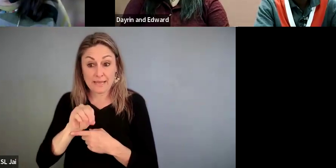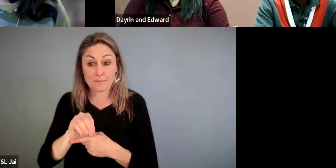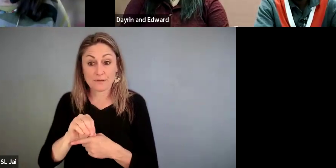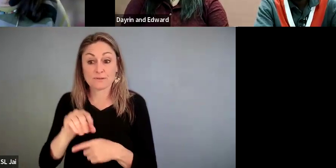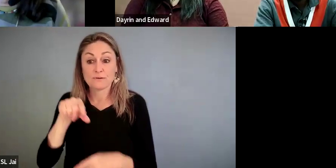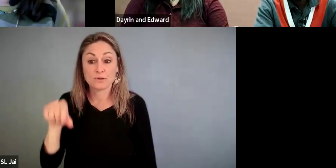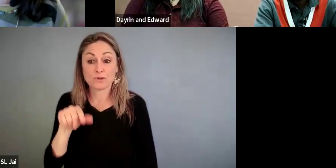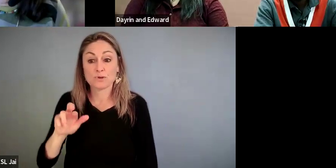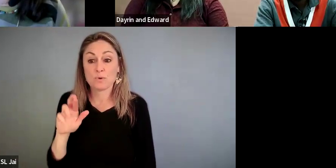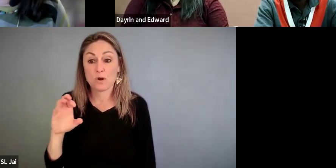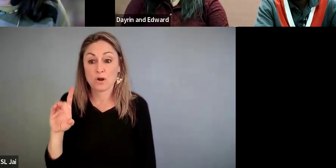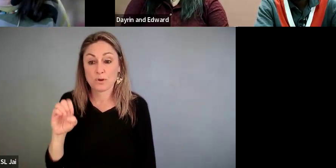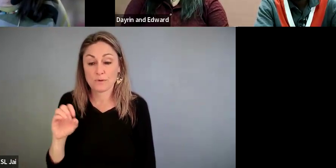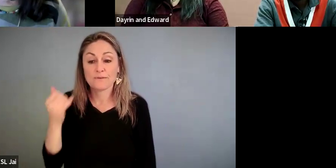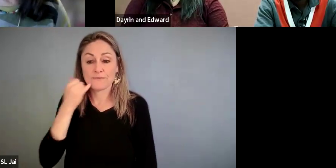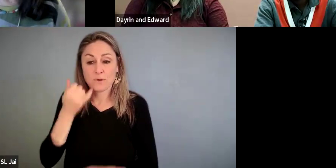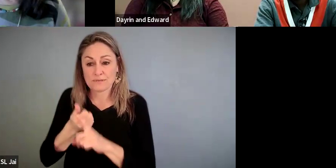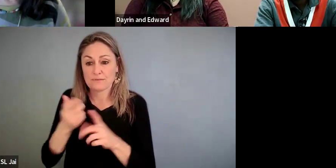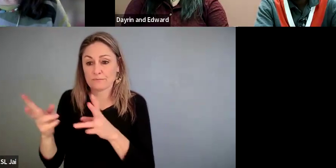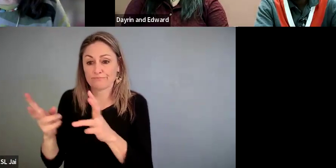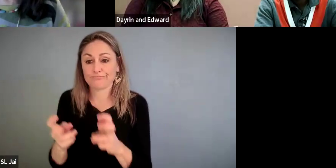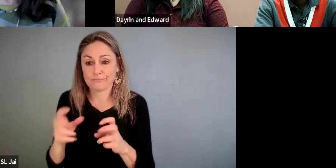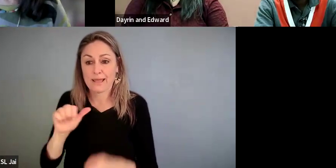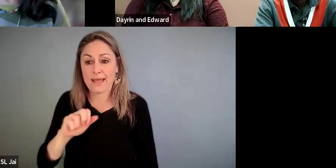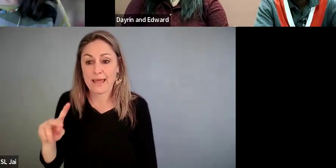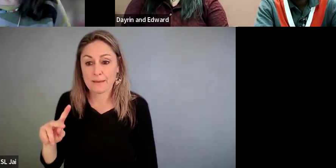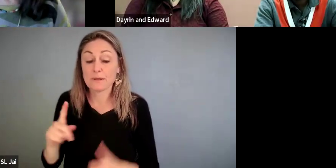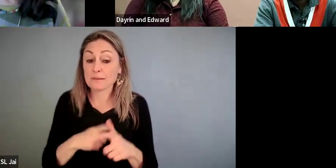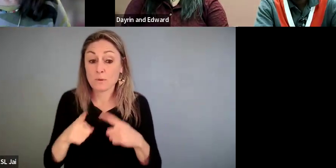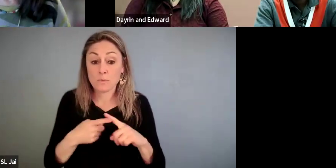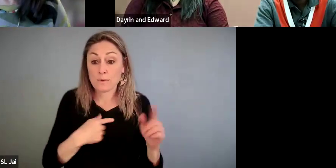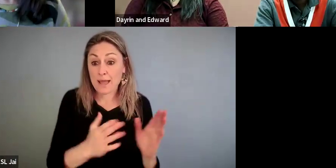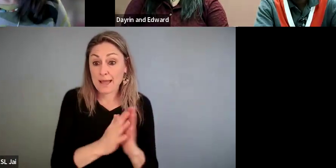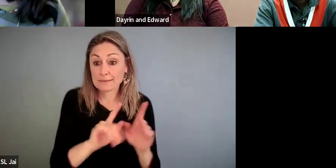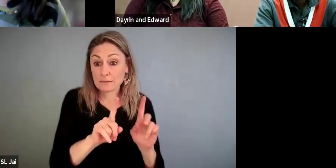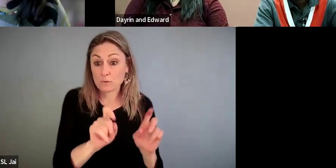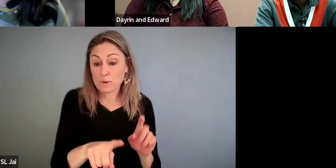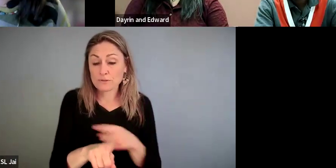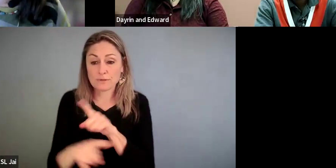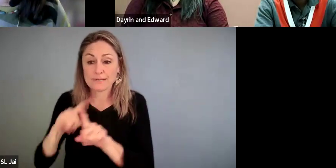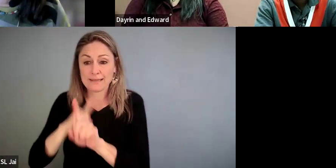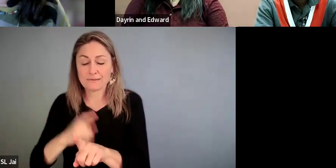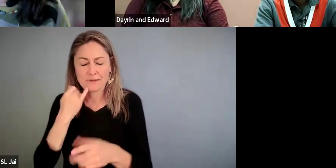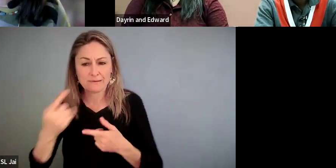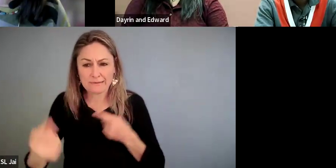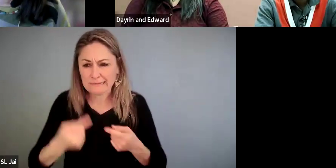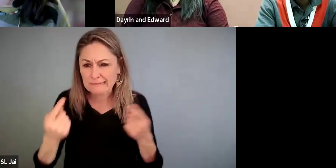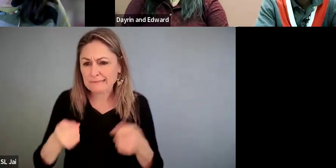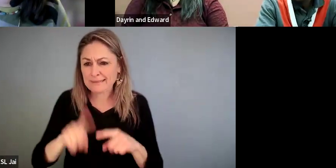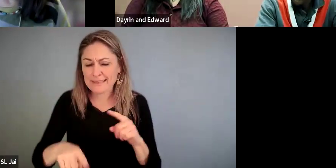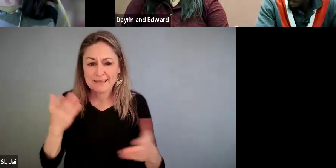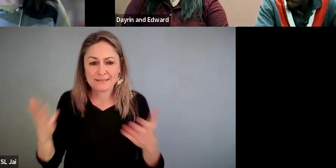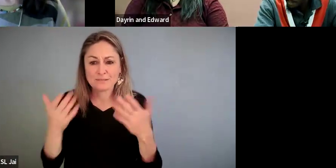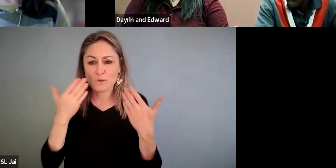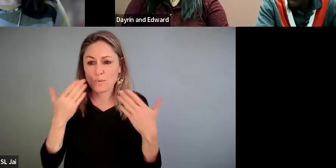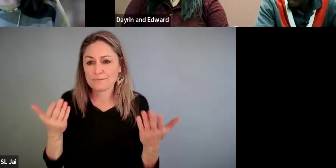code, your phone will download this app, and then when we ask a question, you'll be able to type in. If you can't get that done or you don't have your